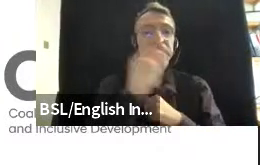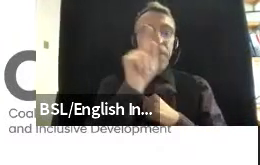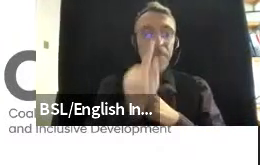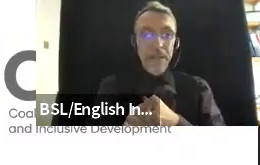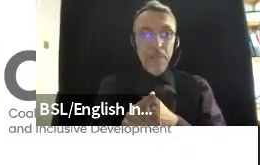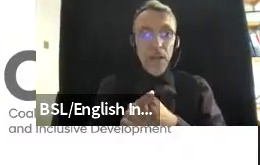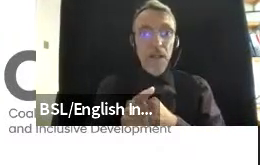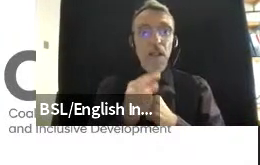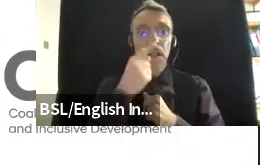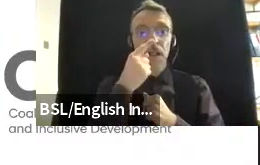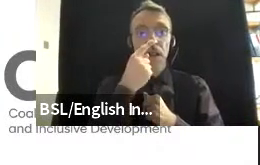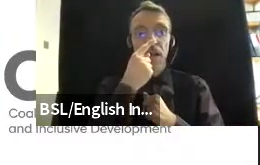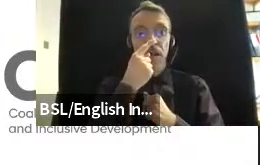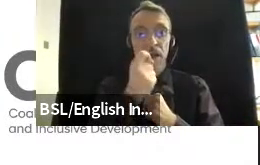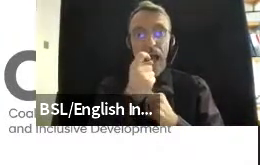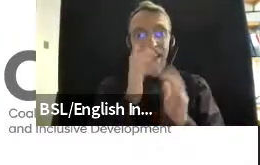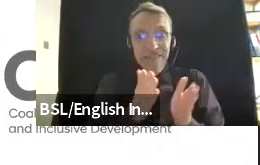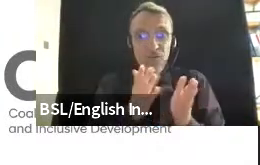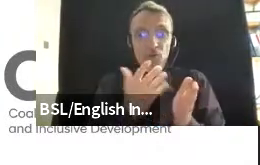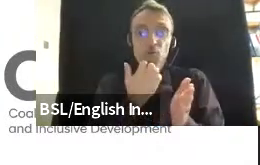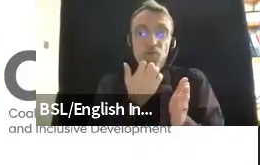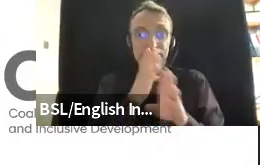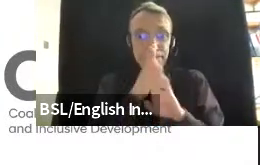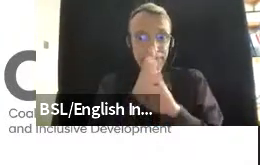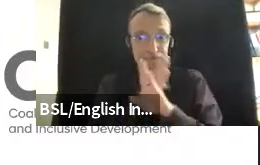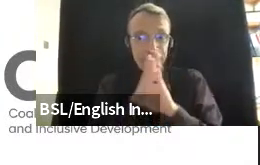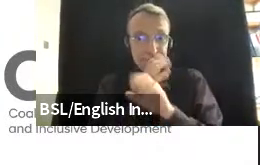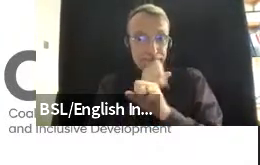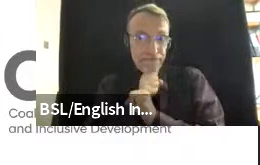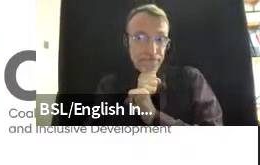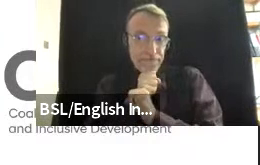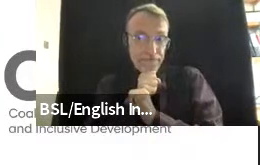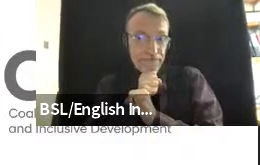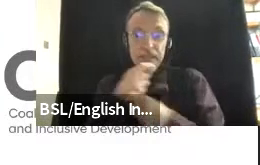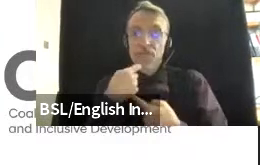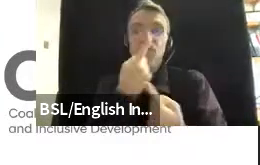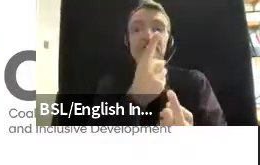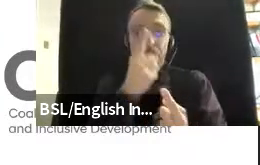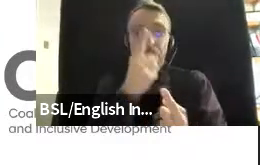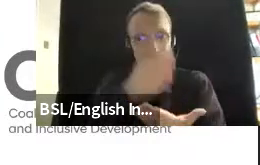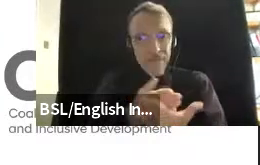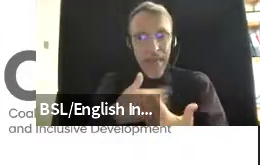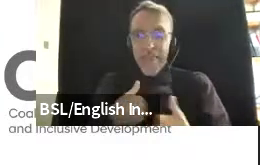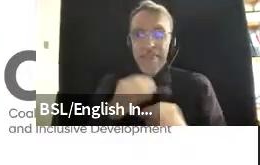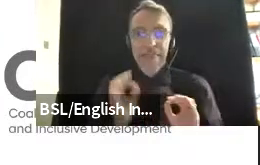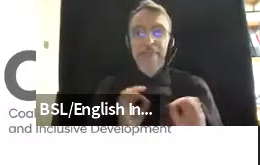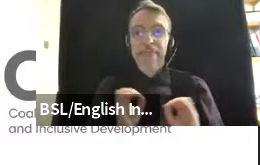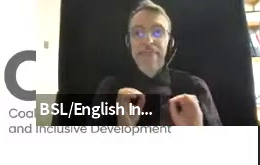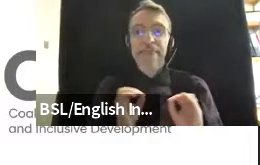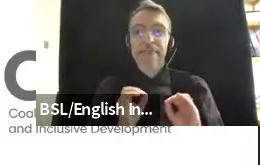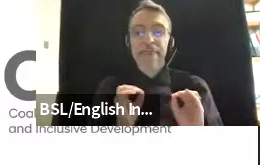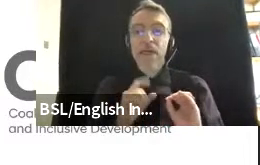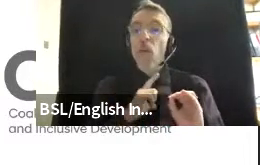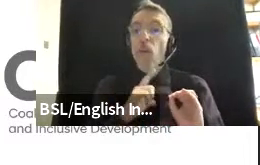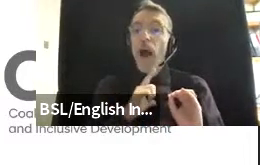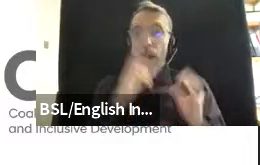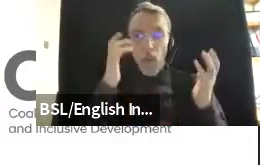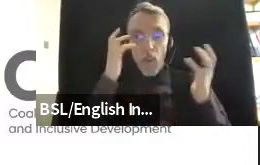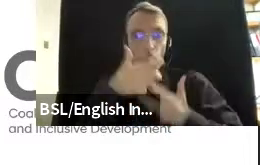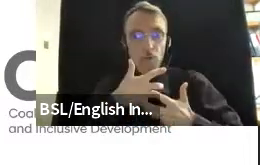or concealed their religion because they were worried that they wouldn't get work or that they may miss out on other benefits.